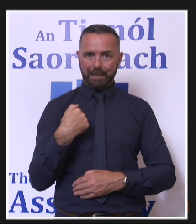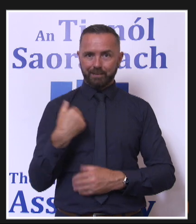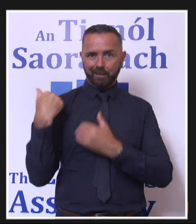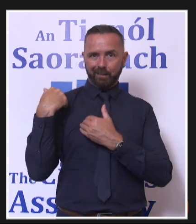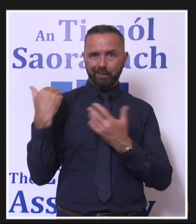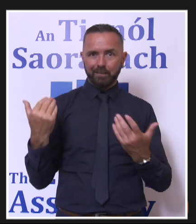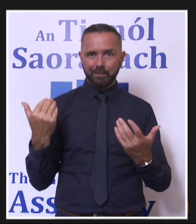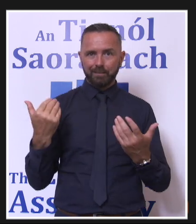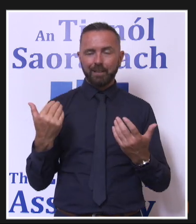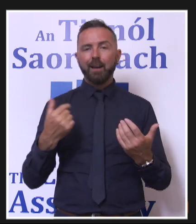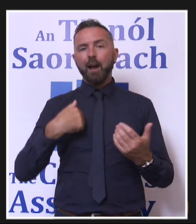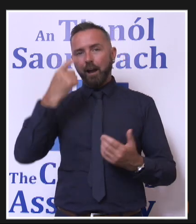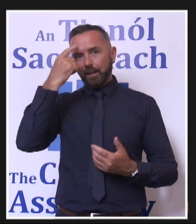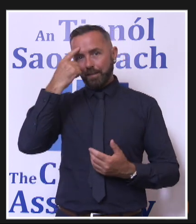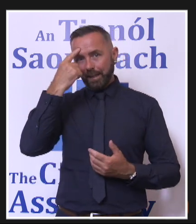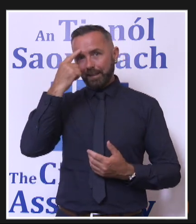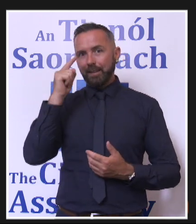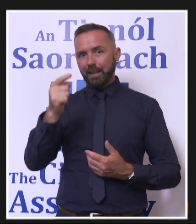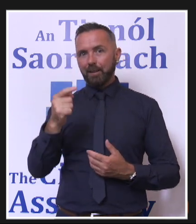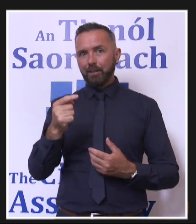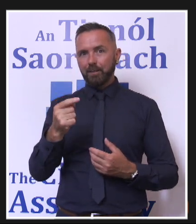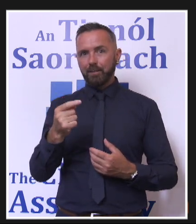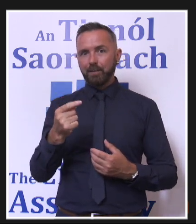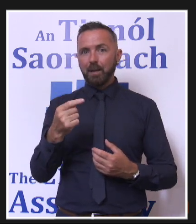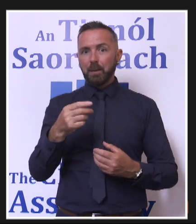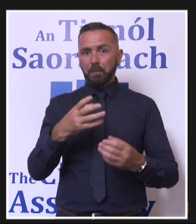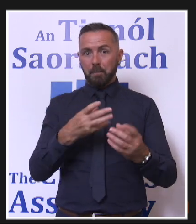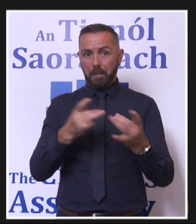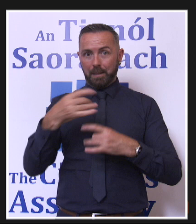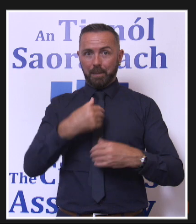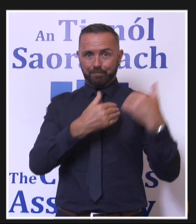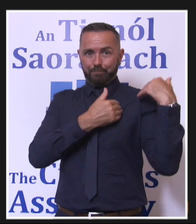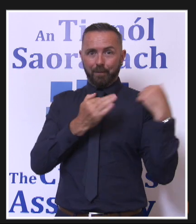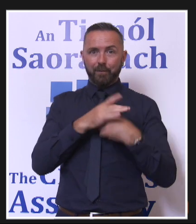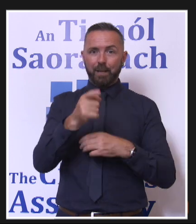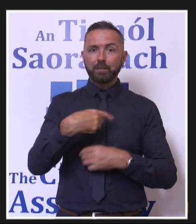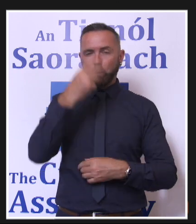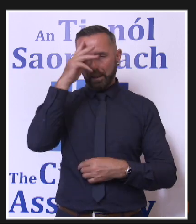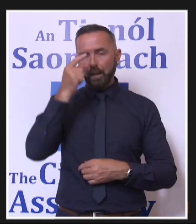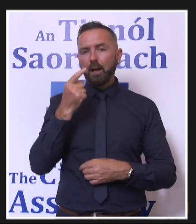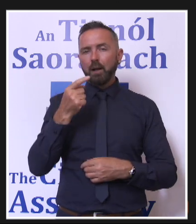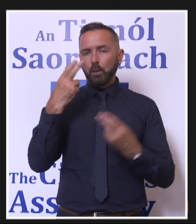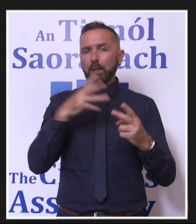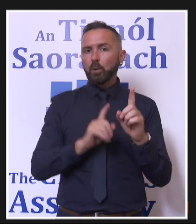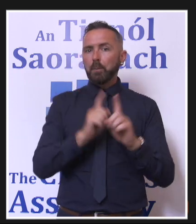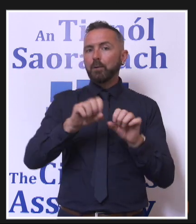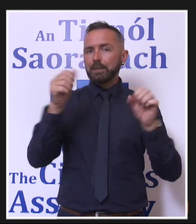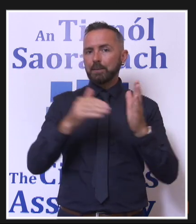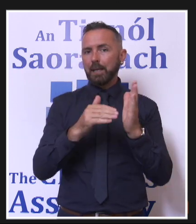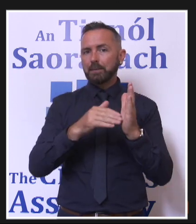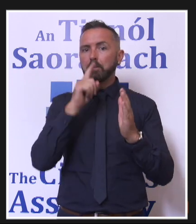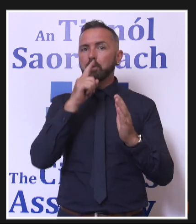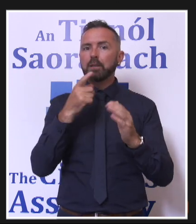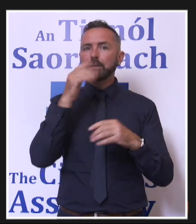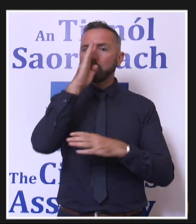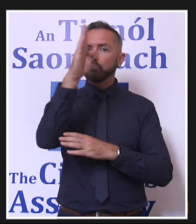actually, I think they are holding me to account, because I've said I'm going to improve transport, make a London-style system. So it is a direct accountability sort of